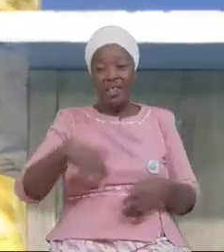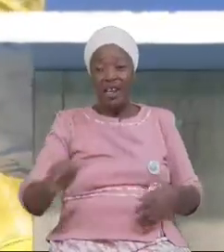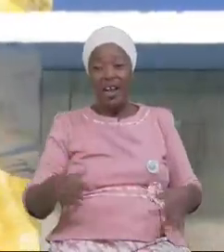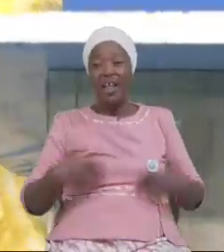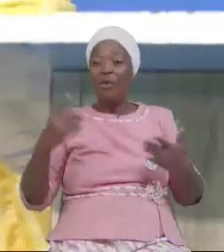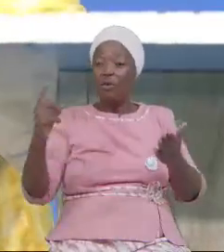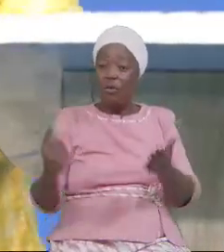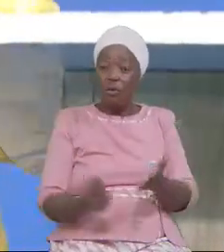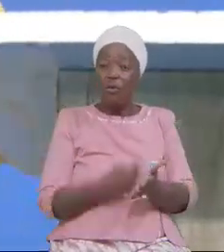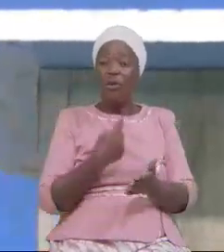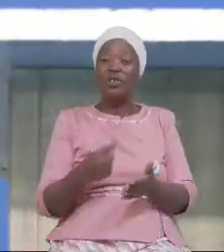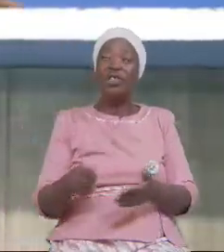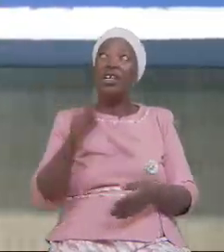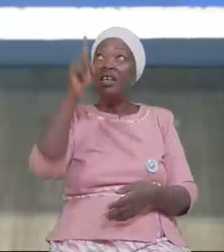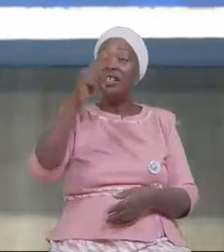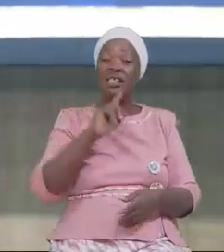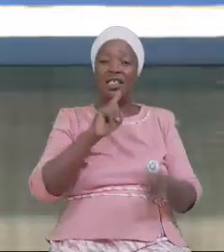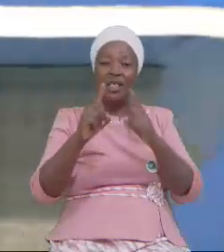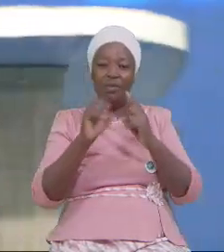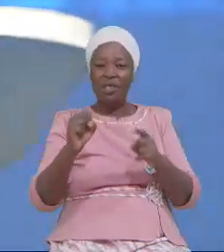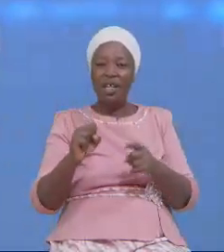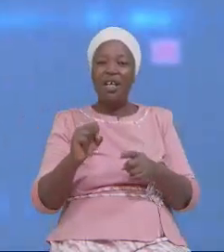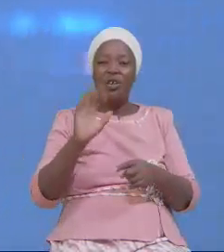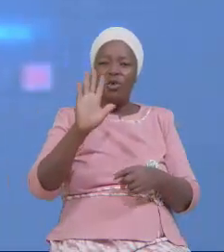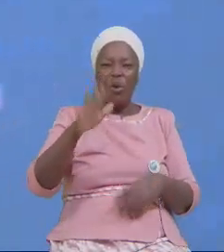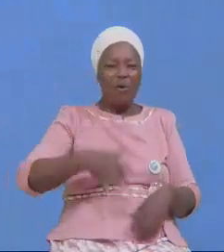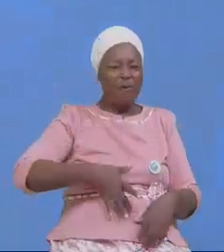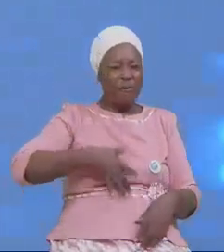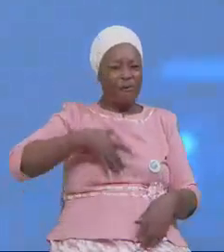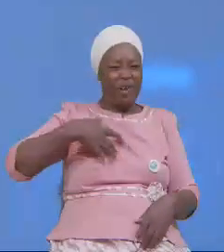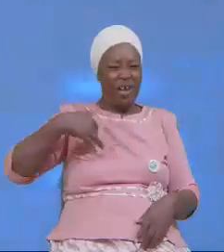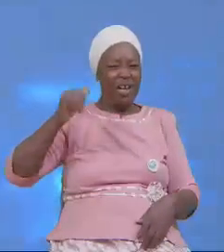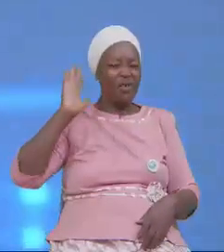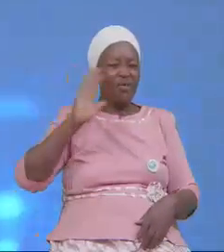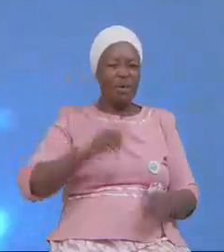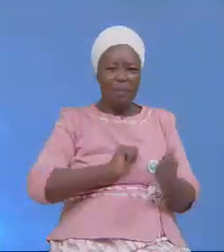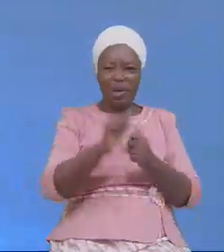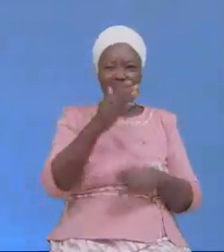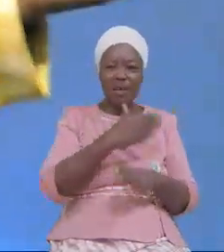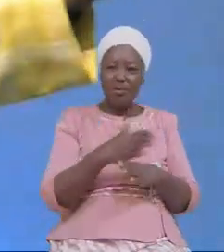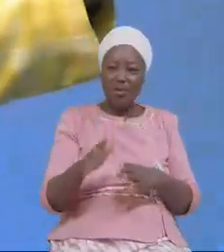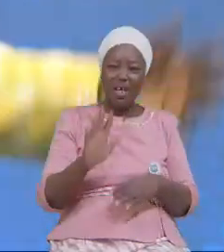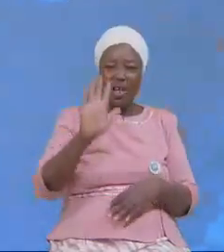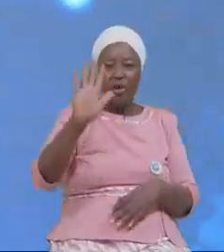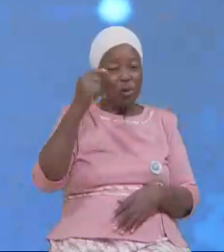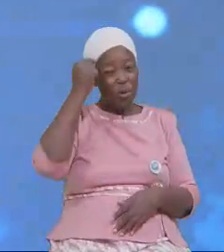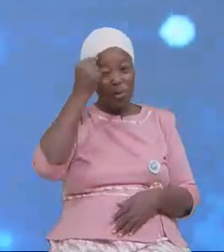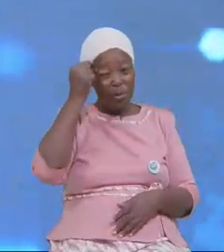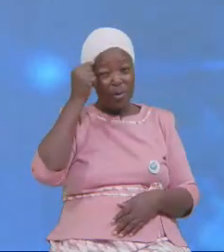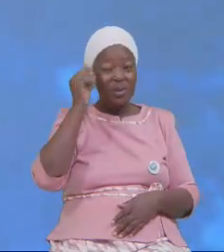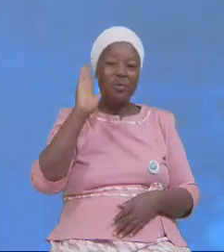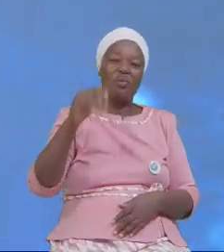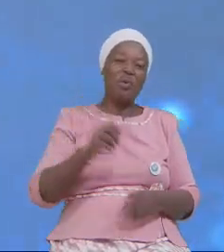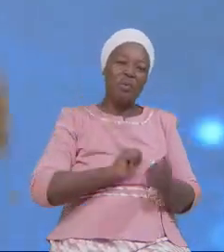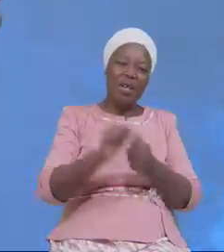he speaks, your feeling will pass away. Your thoughts will pass